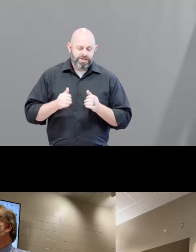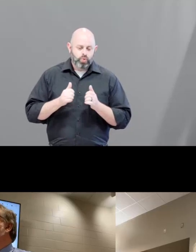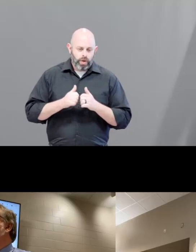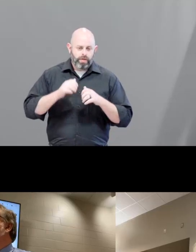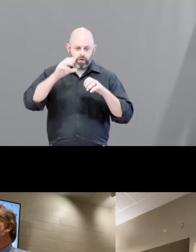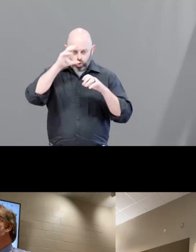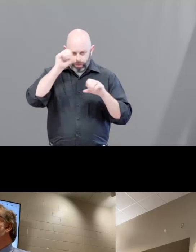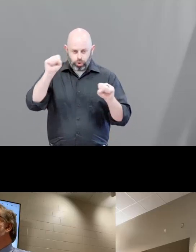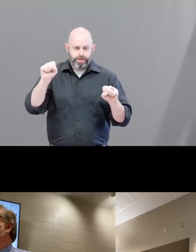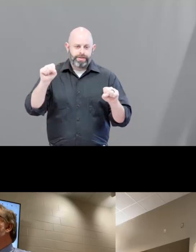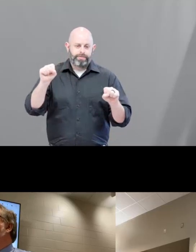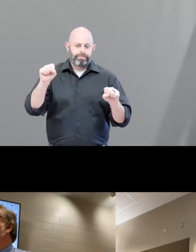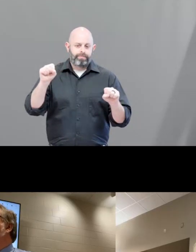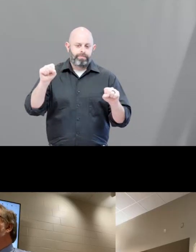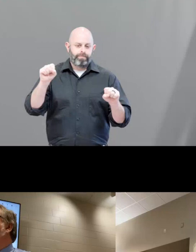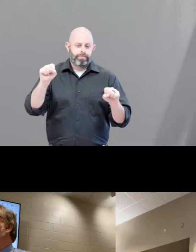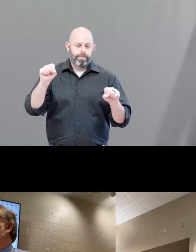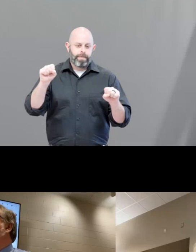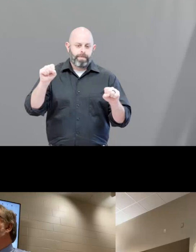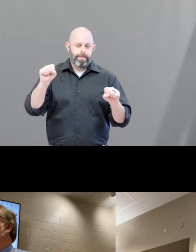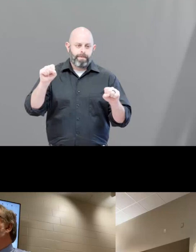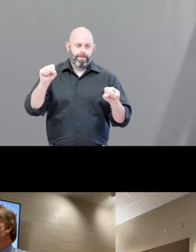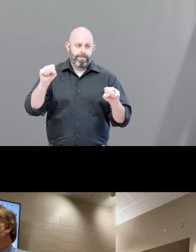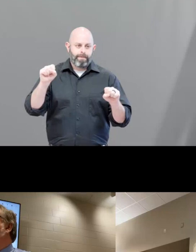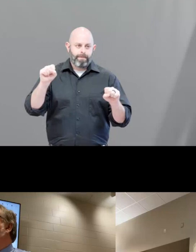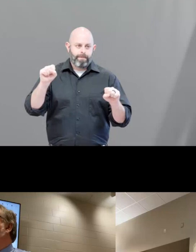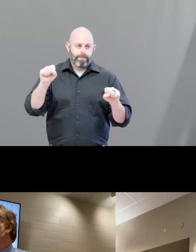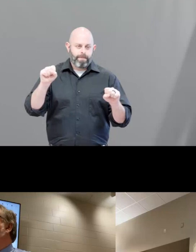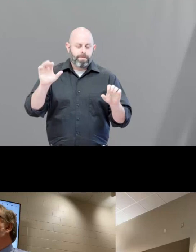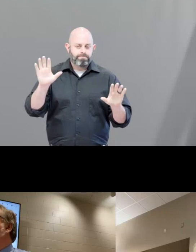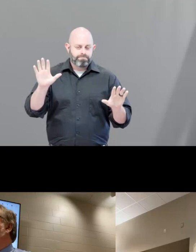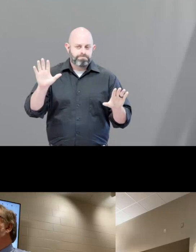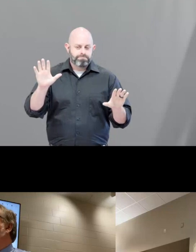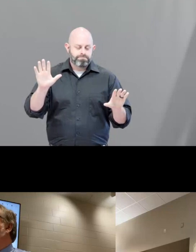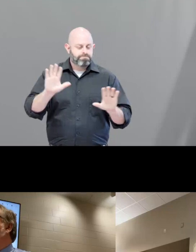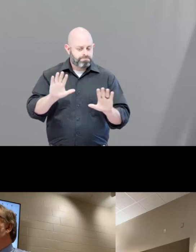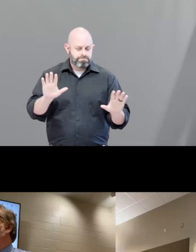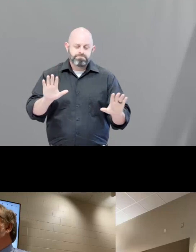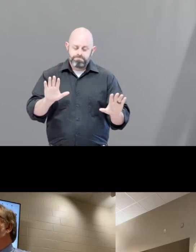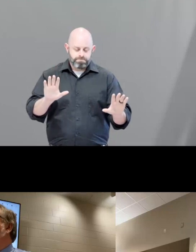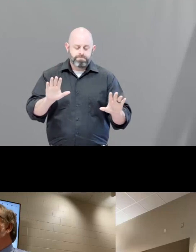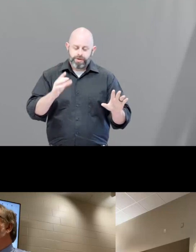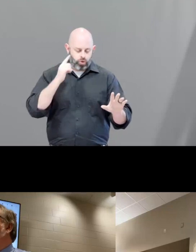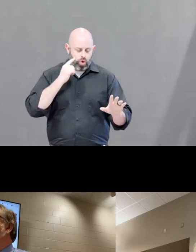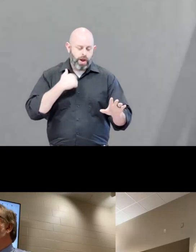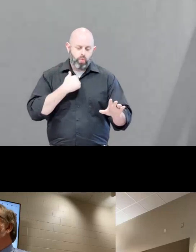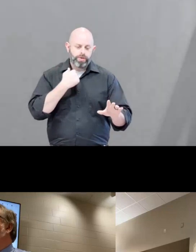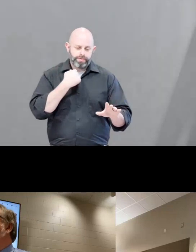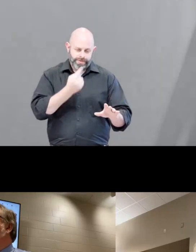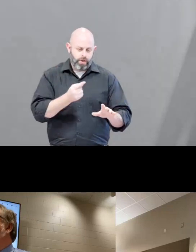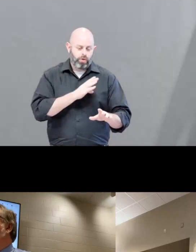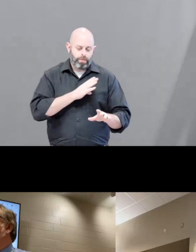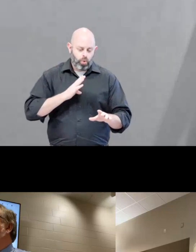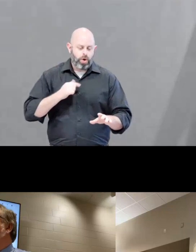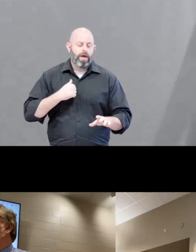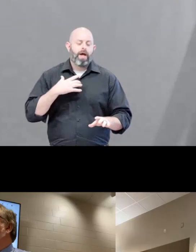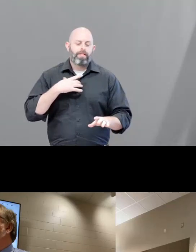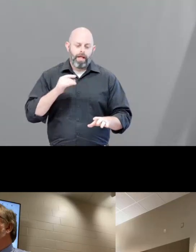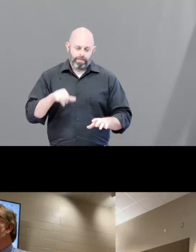I just thought I would point that out to I'd like that.